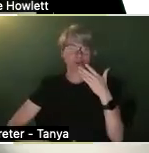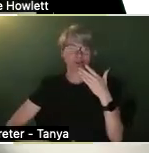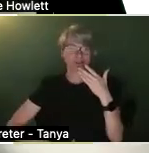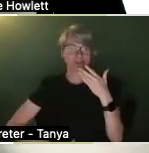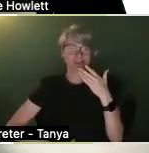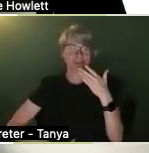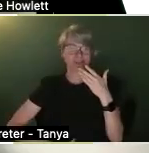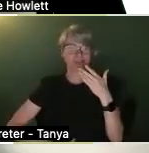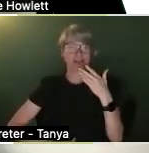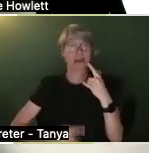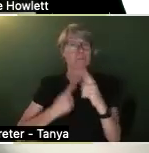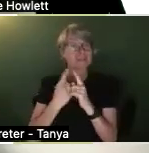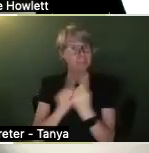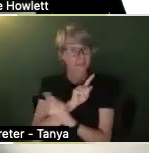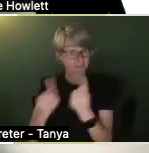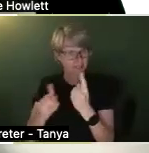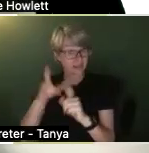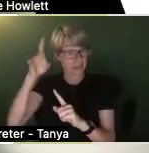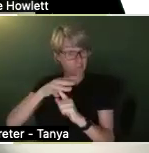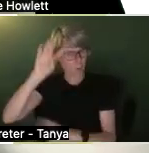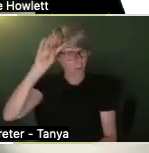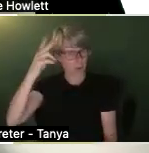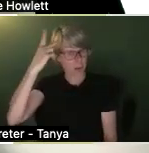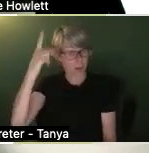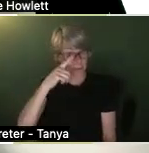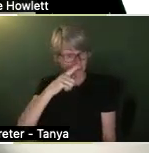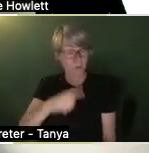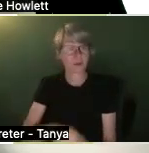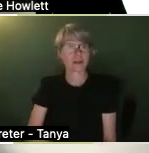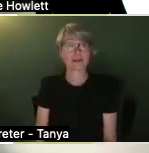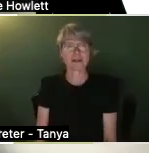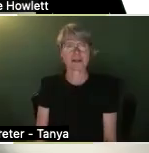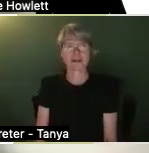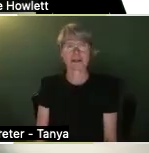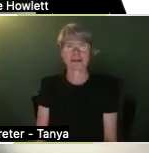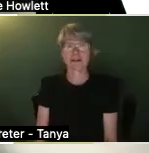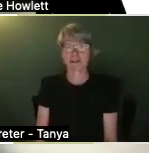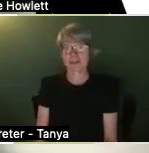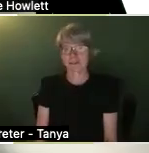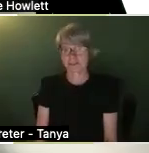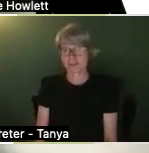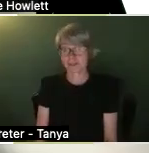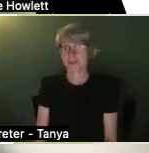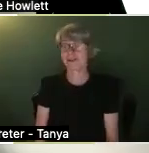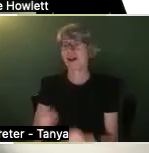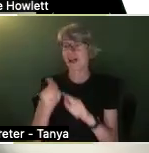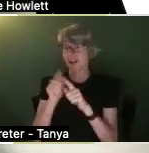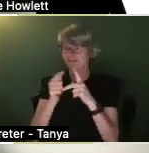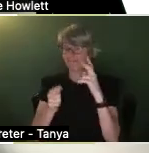important politicians like Mike Freelander, Holly Hughes,